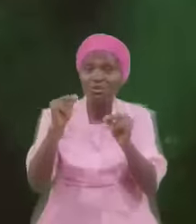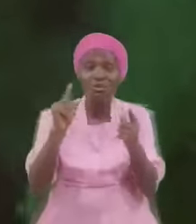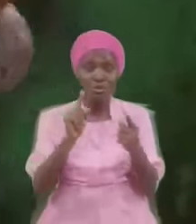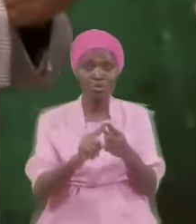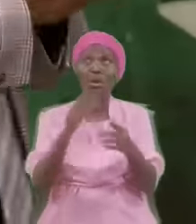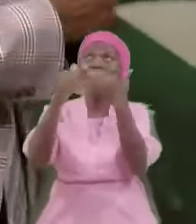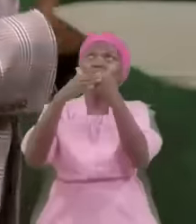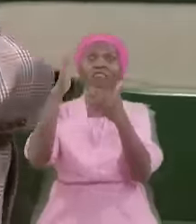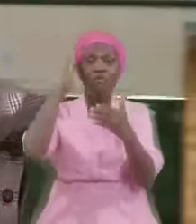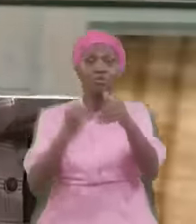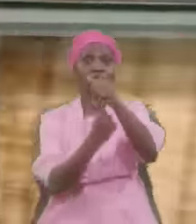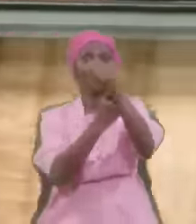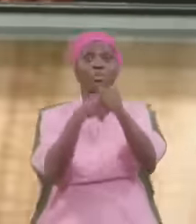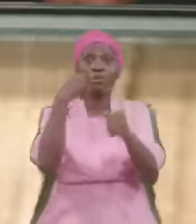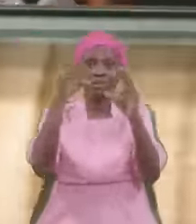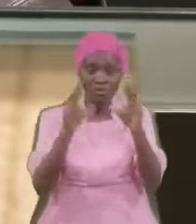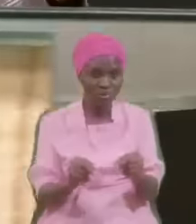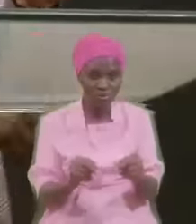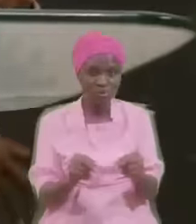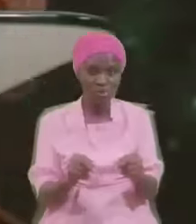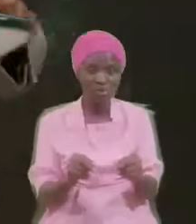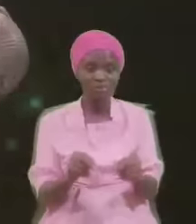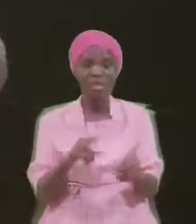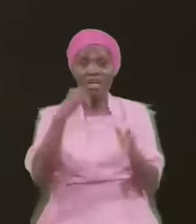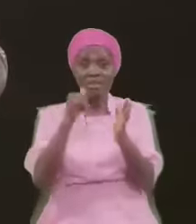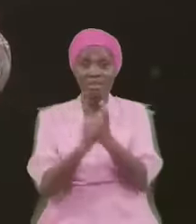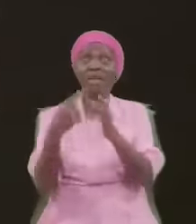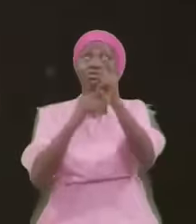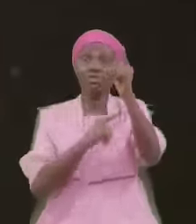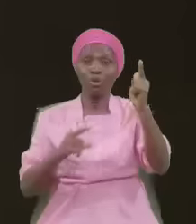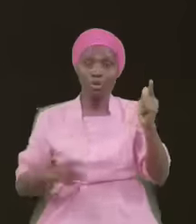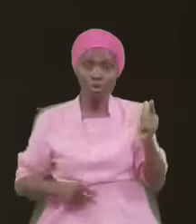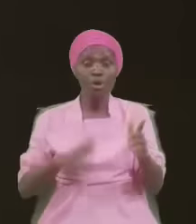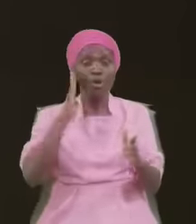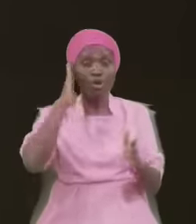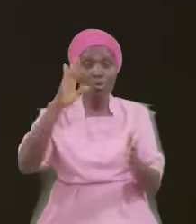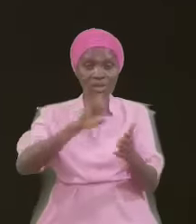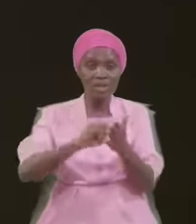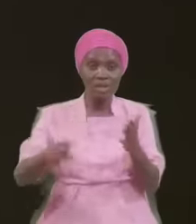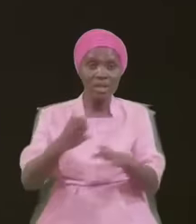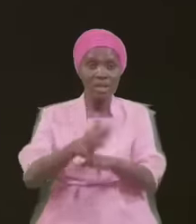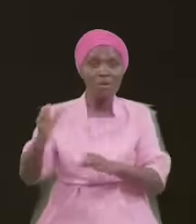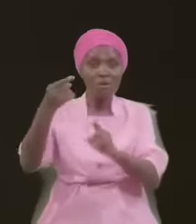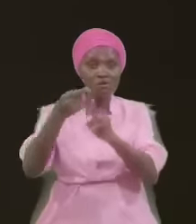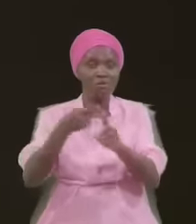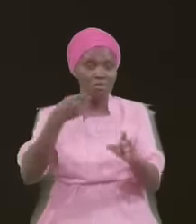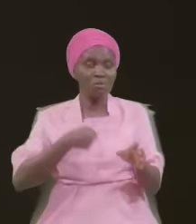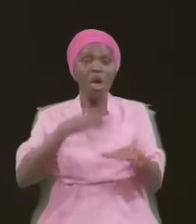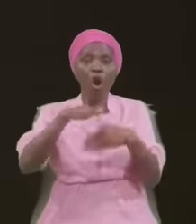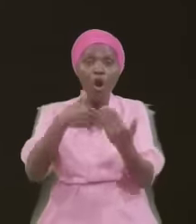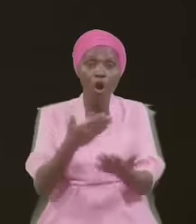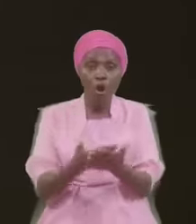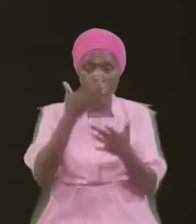It says the Lord will take away from thee all sickness and will